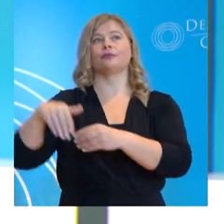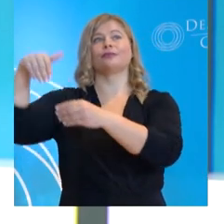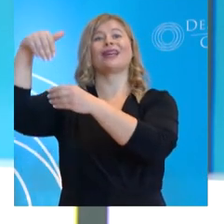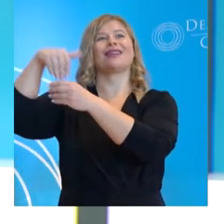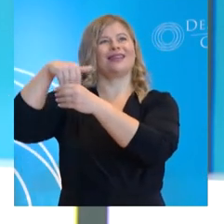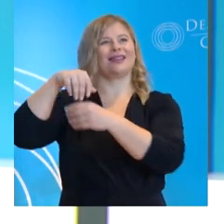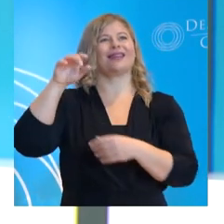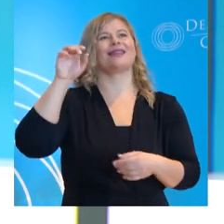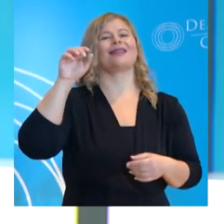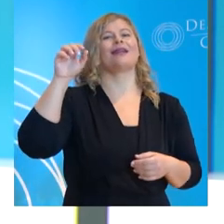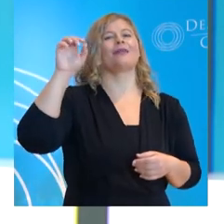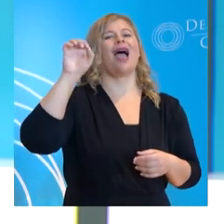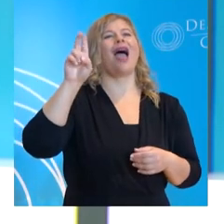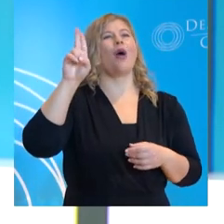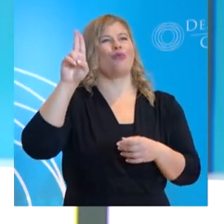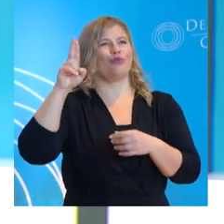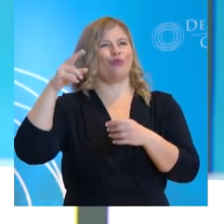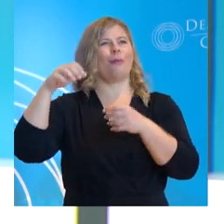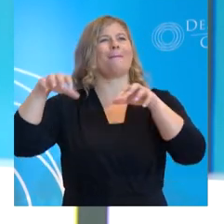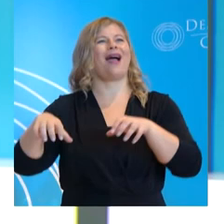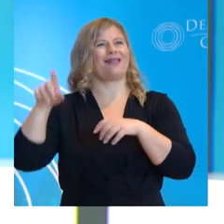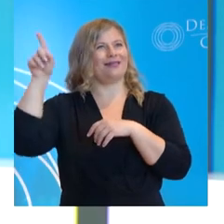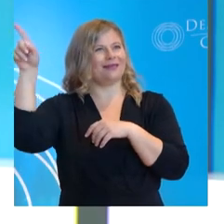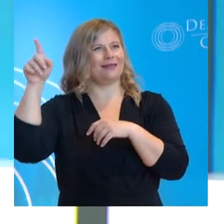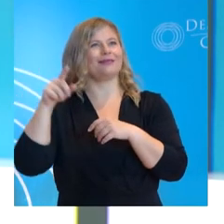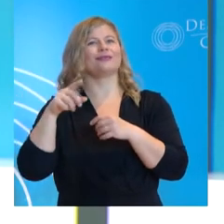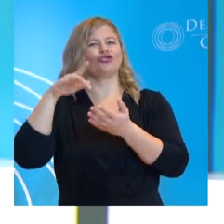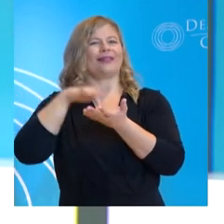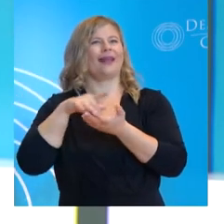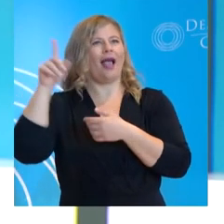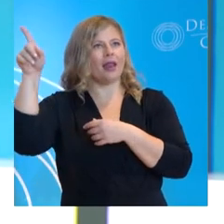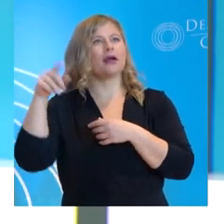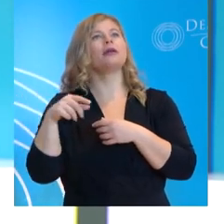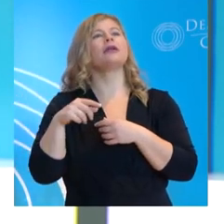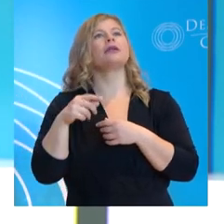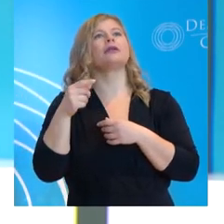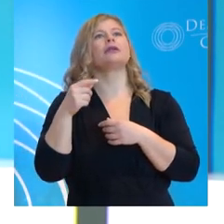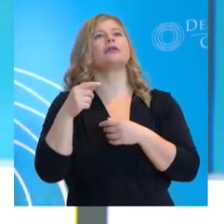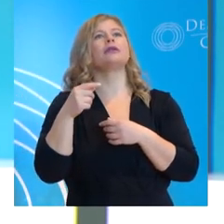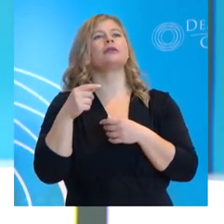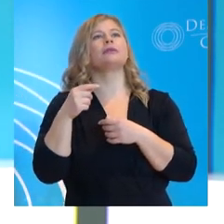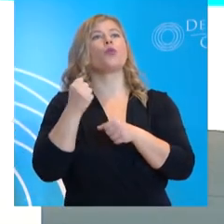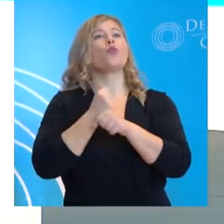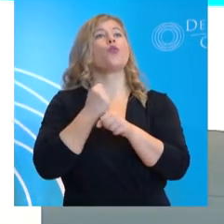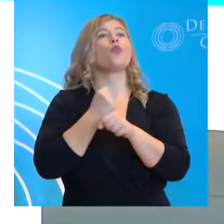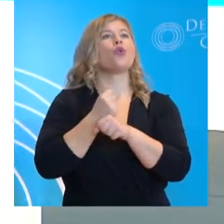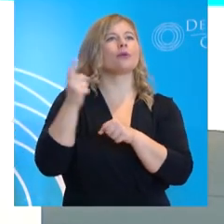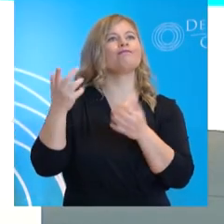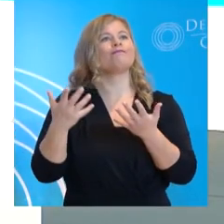the country-specific recommendations, so they do focus on real reforms. I'm very proud of our plan. Praise your